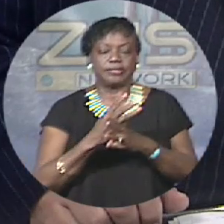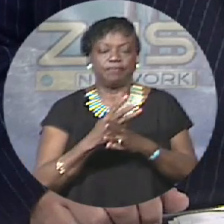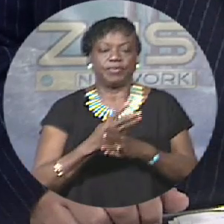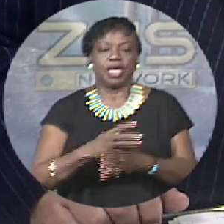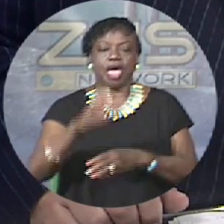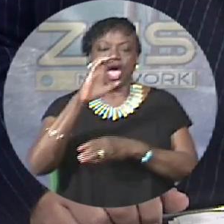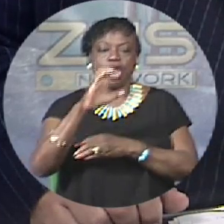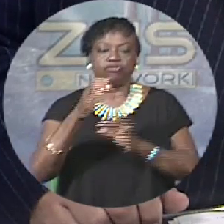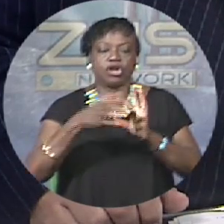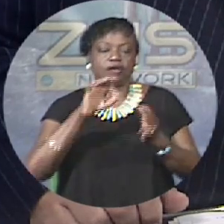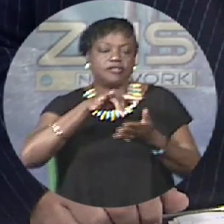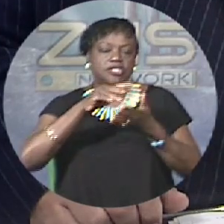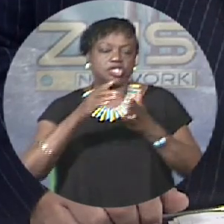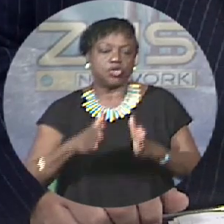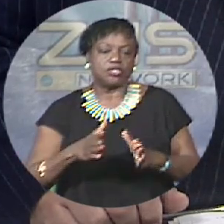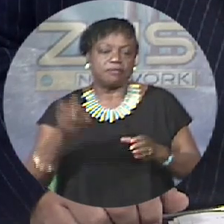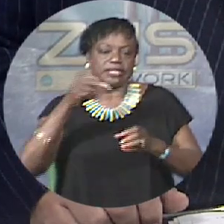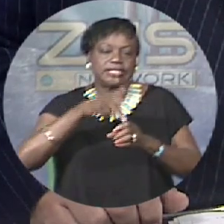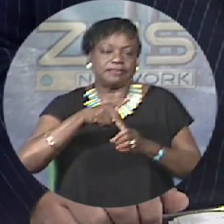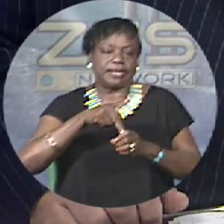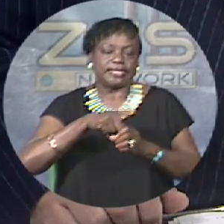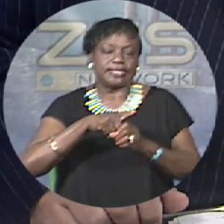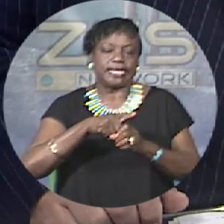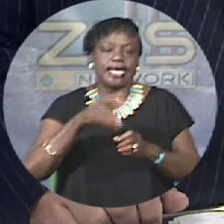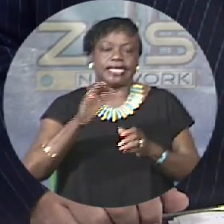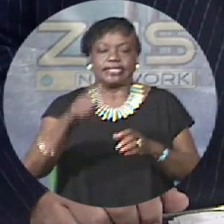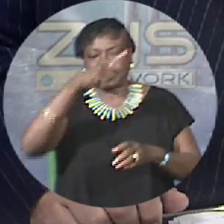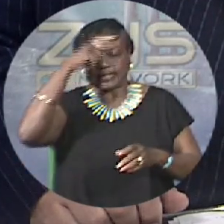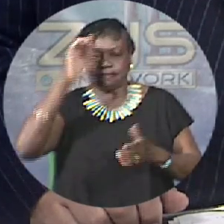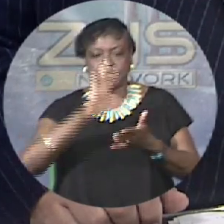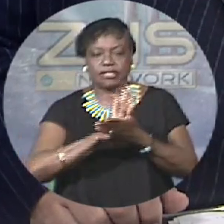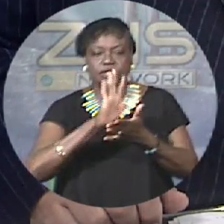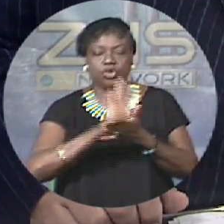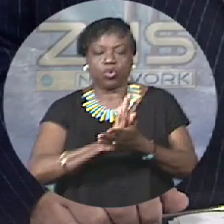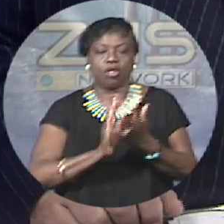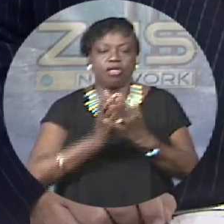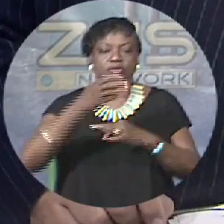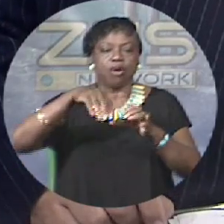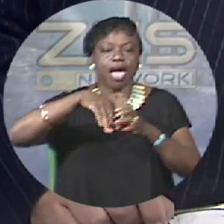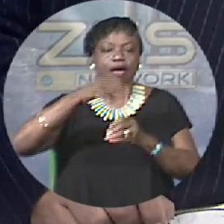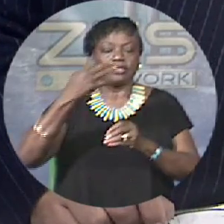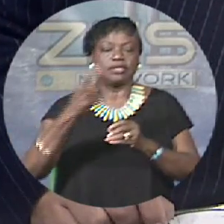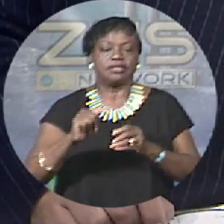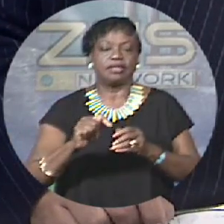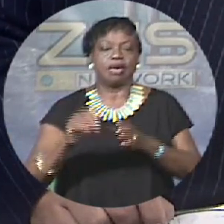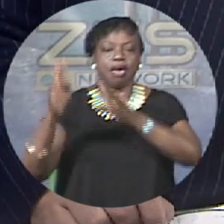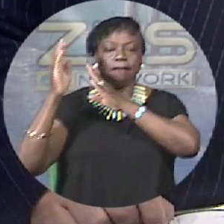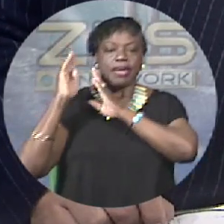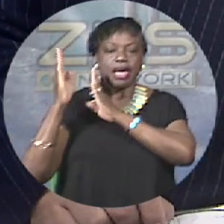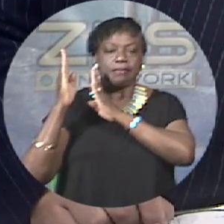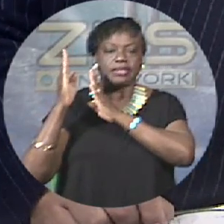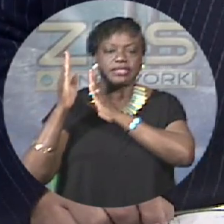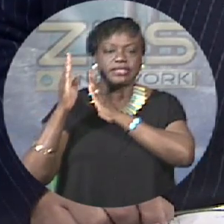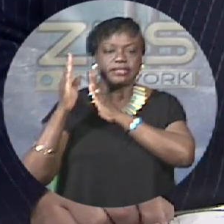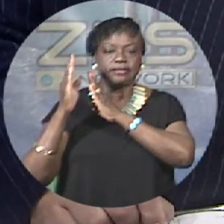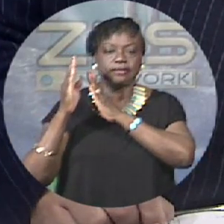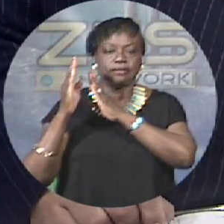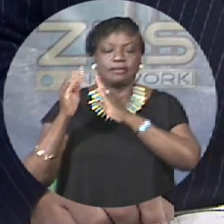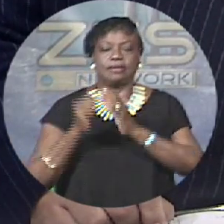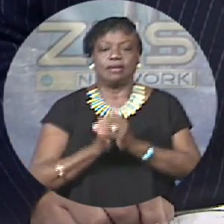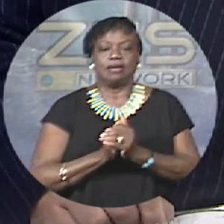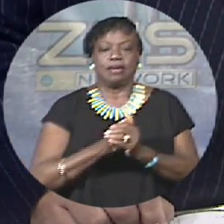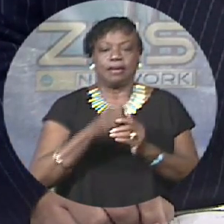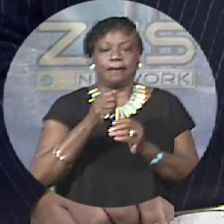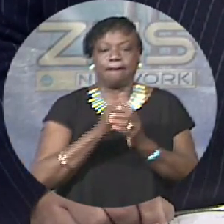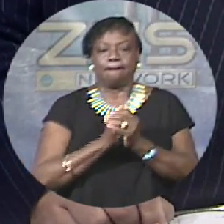Hundreds of students are participating in summer schools throughout New Providence. But as Carla Palmer tells us tonight, for one group in the public school system, it's not